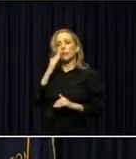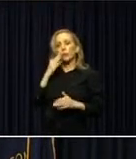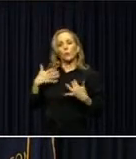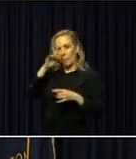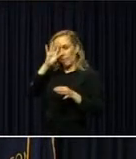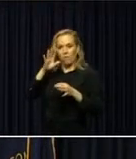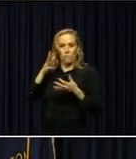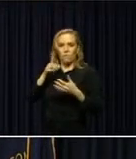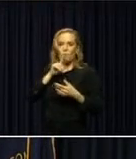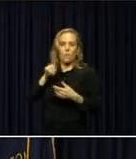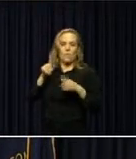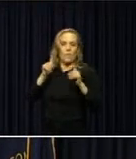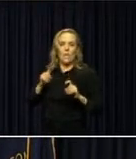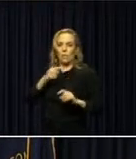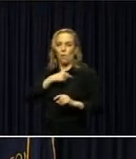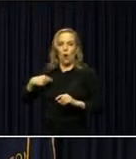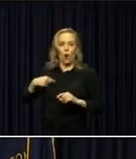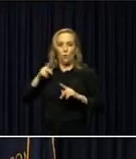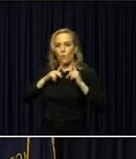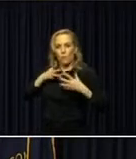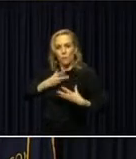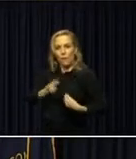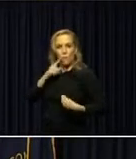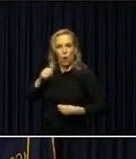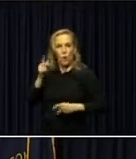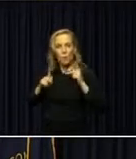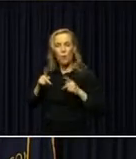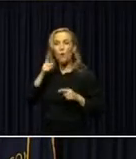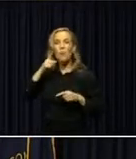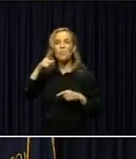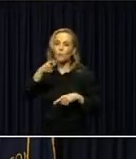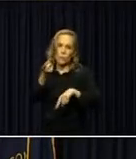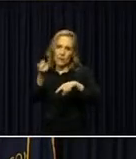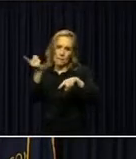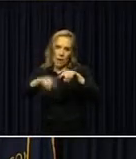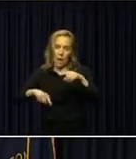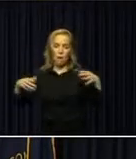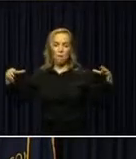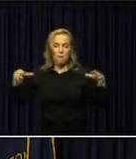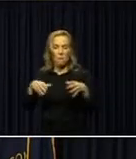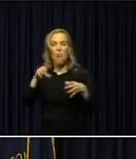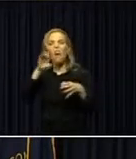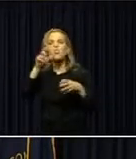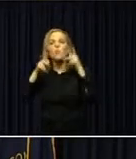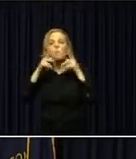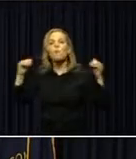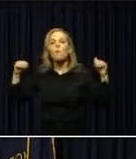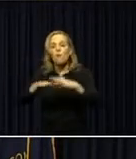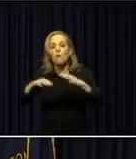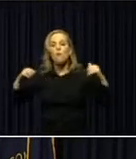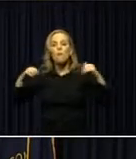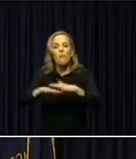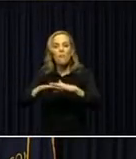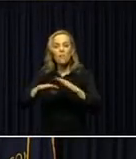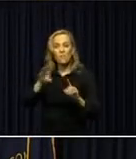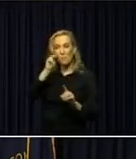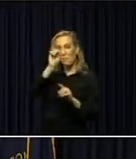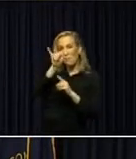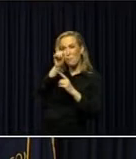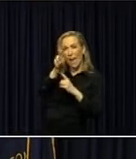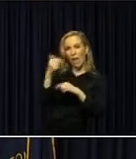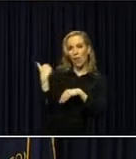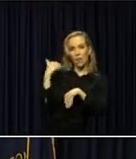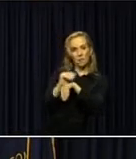Folks, we cannot have hundreds of people coming together in Louisville, which the mayor talked about happening last night.